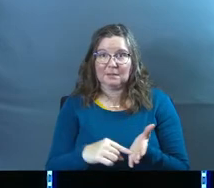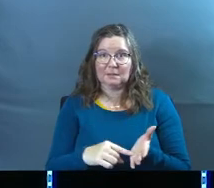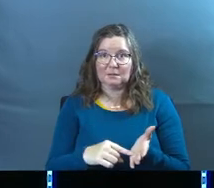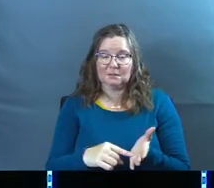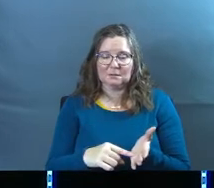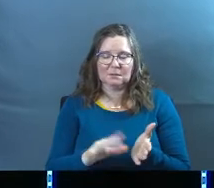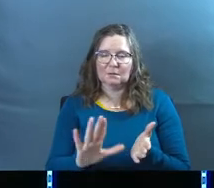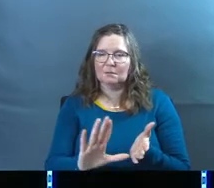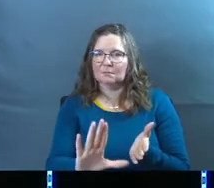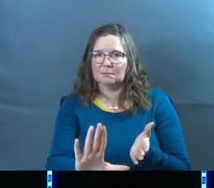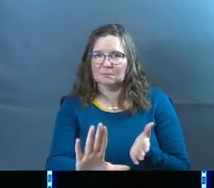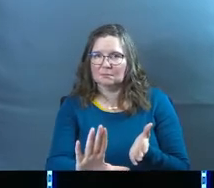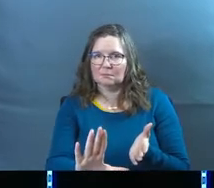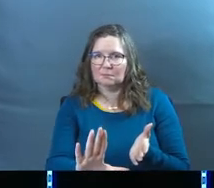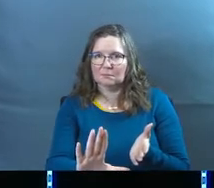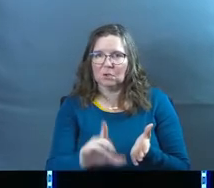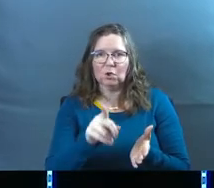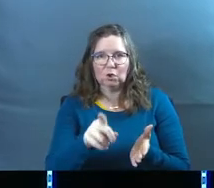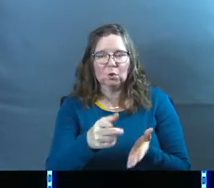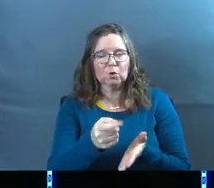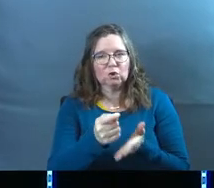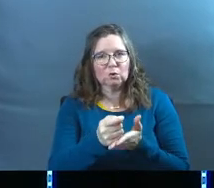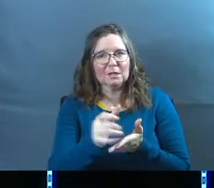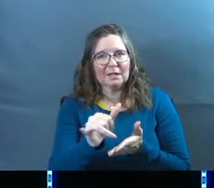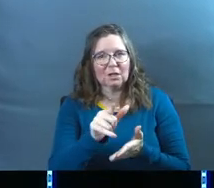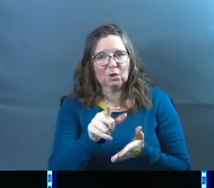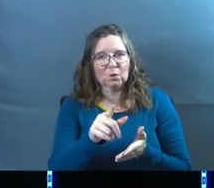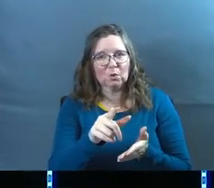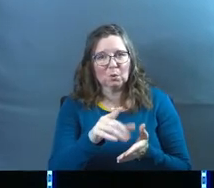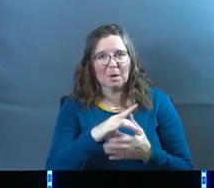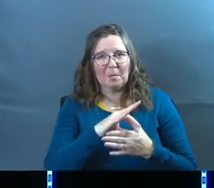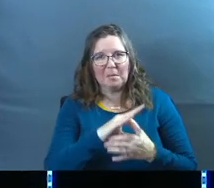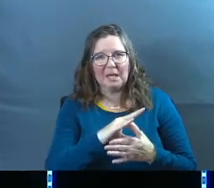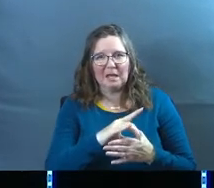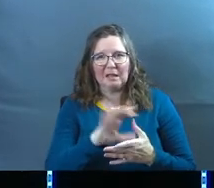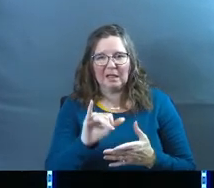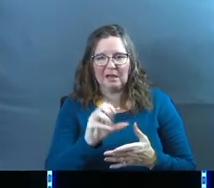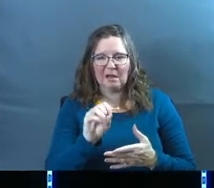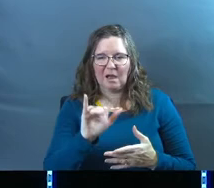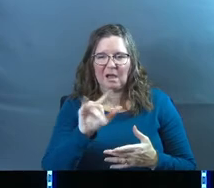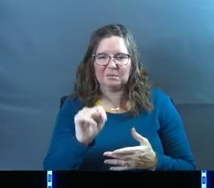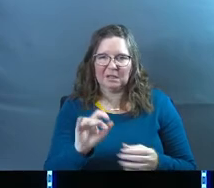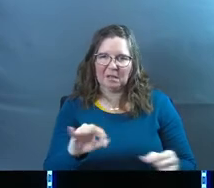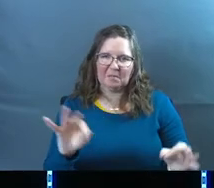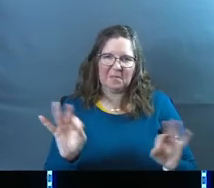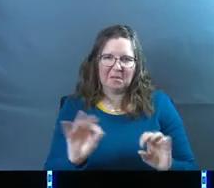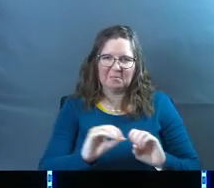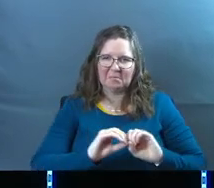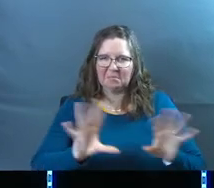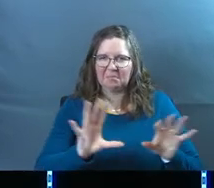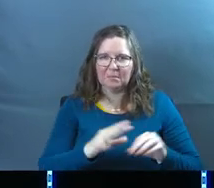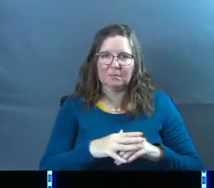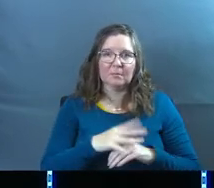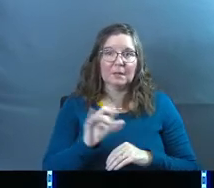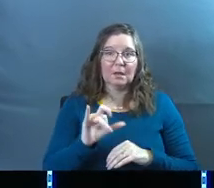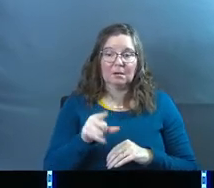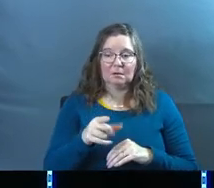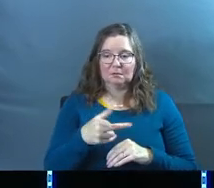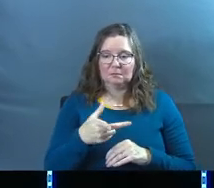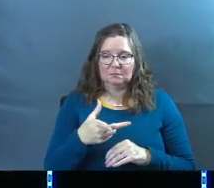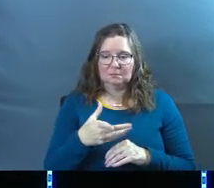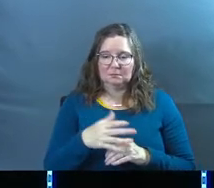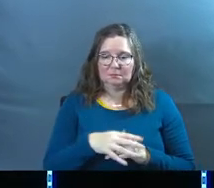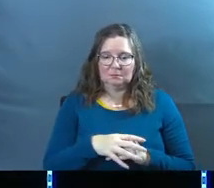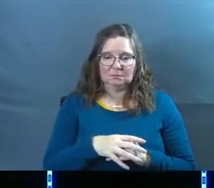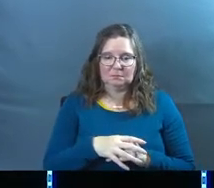no. You were treated like you were a piece of meat. You were treated like an object. You were treated like you're about.